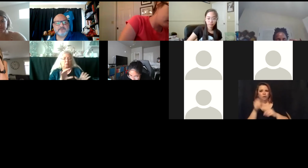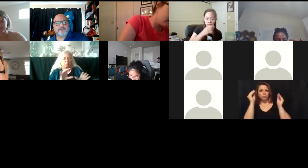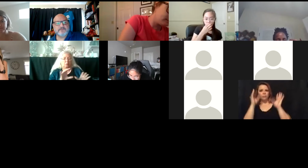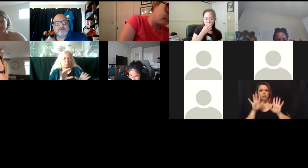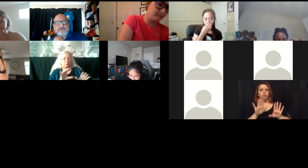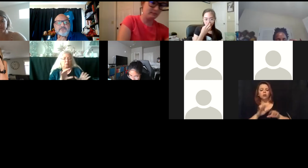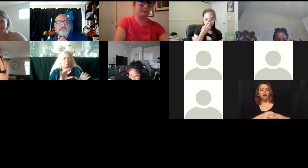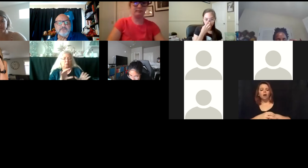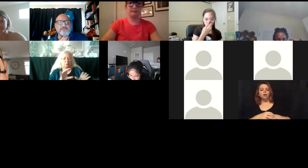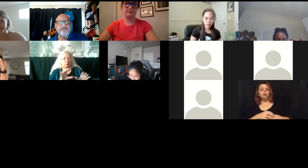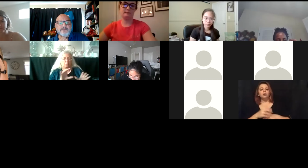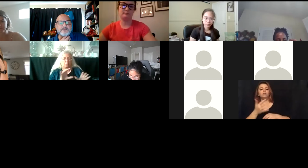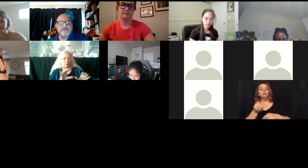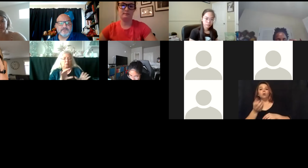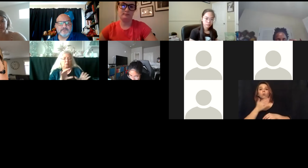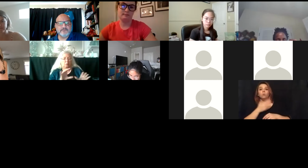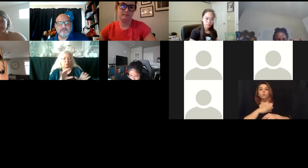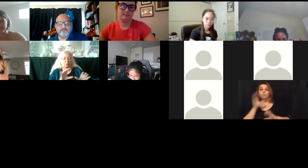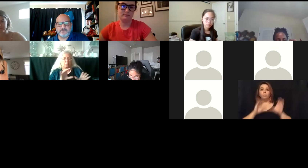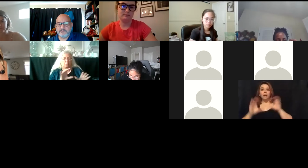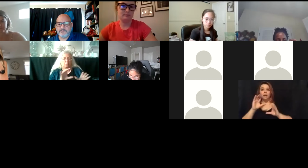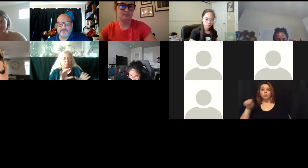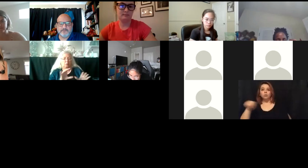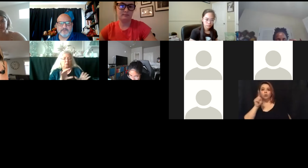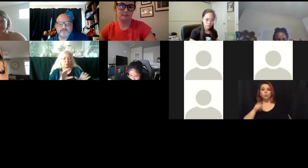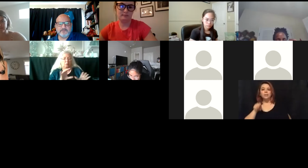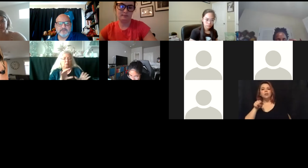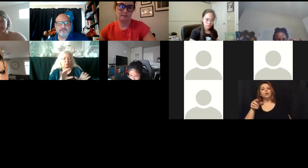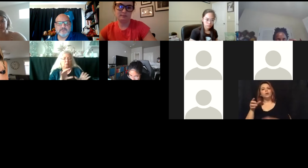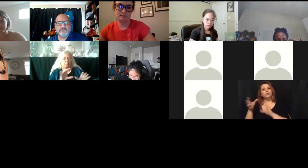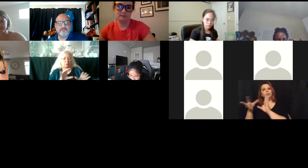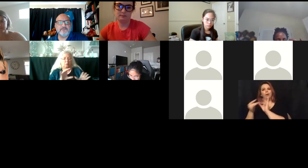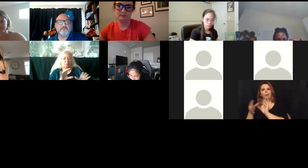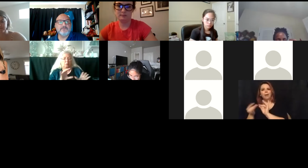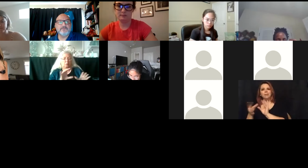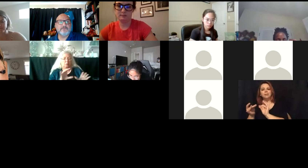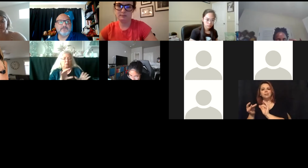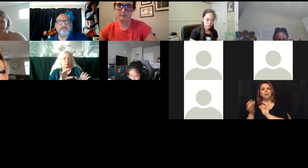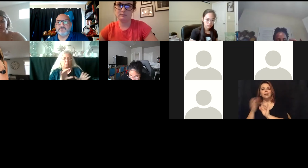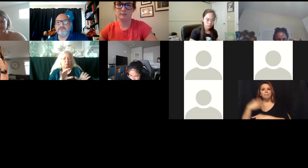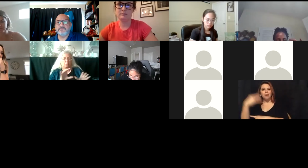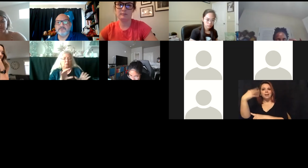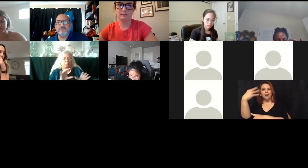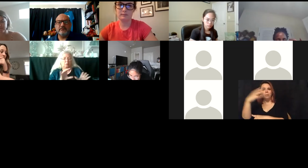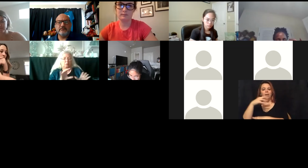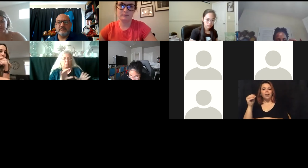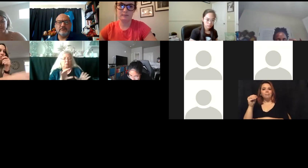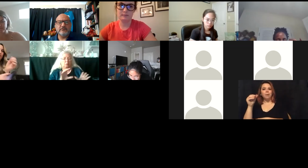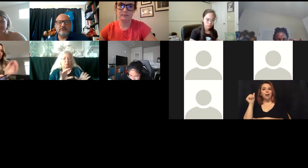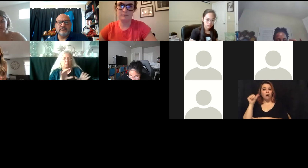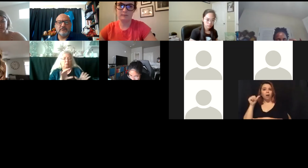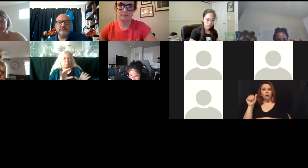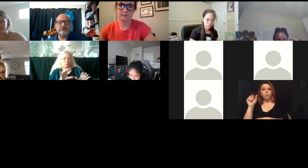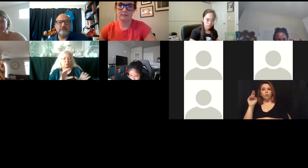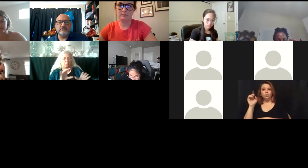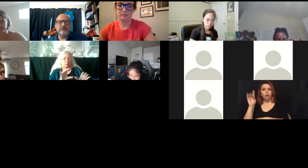for my chemistry quiz, you left a comment that my camera and my audio, it was working poorly. Would